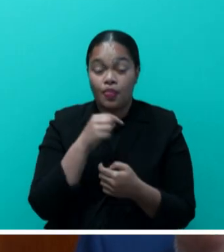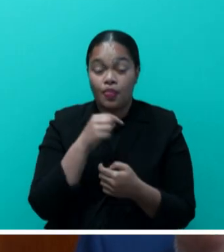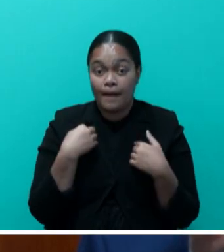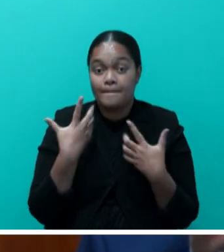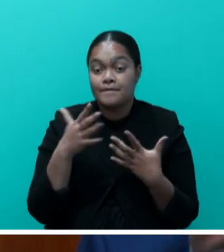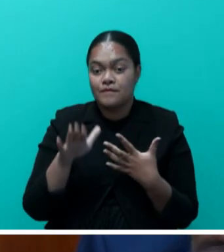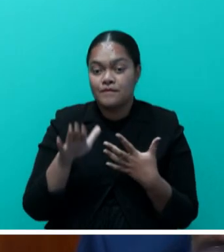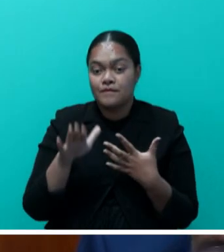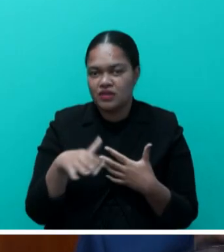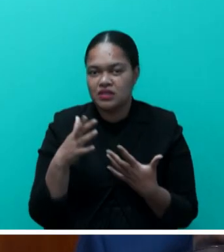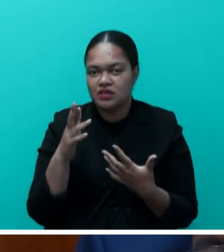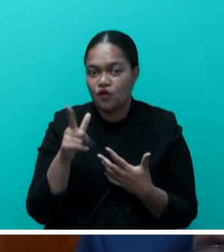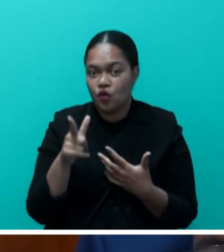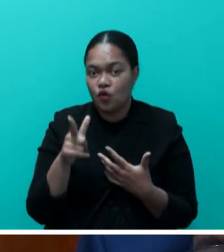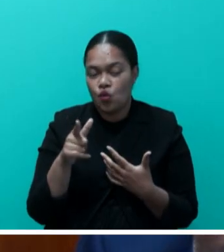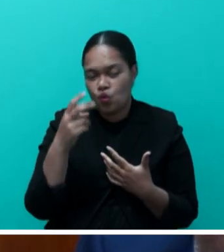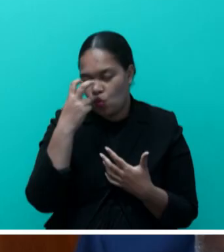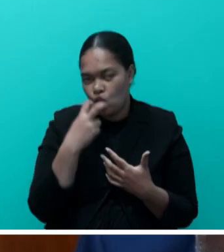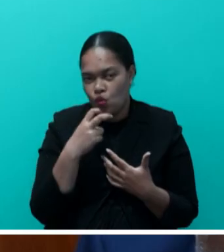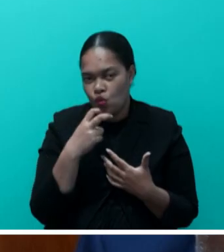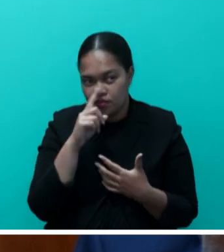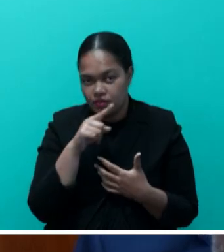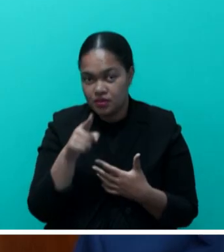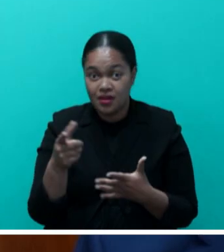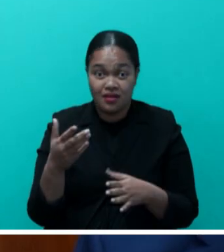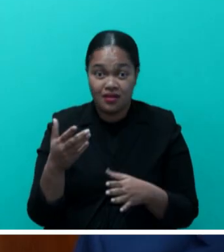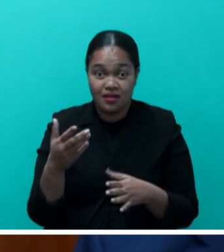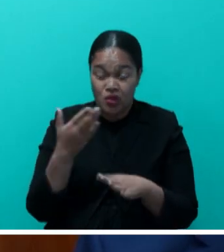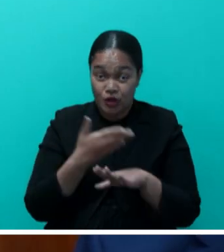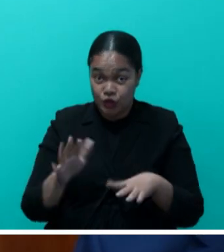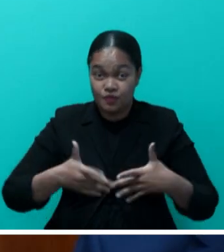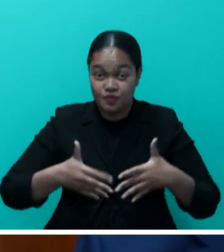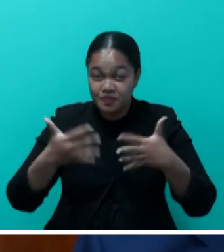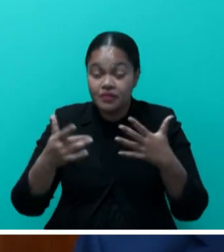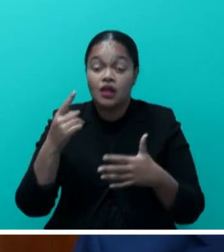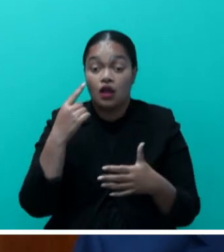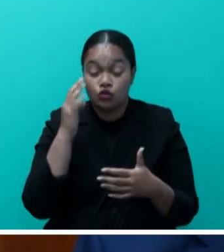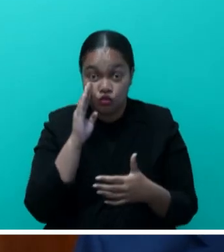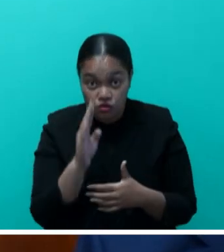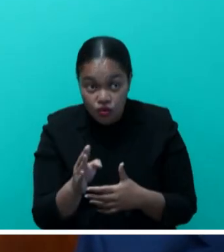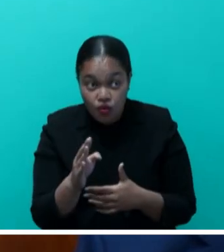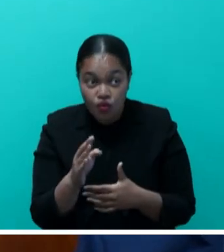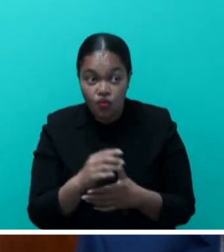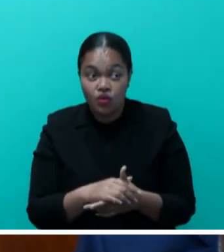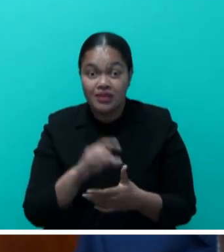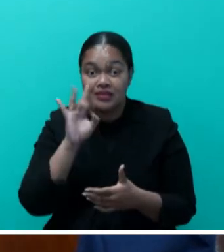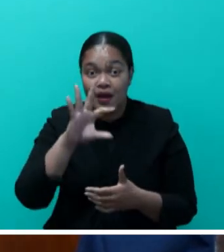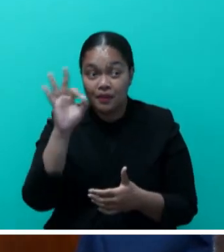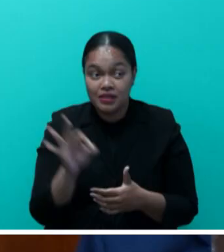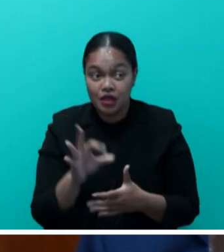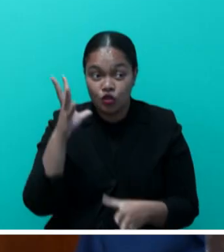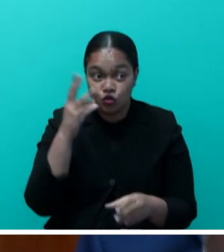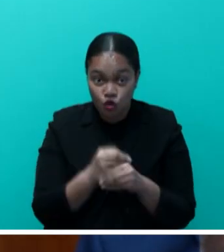older persons. The latest statistics released by UNESCAP clearly indicated that 10% of our